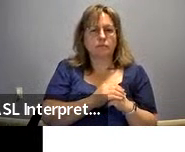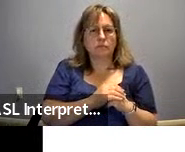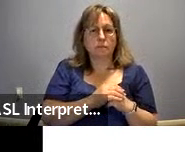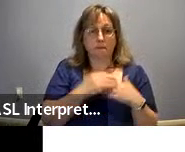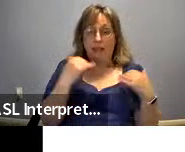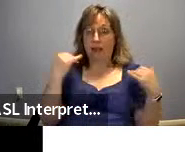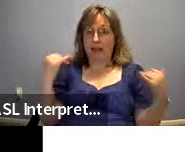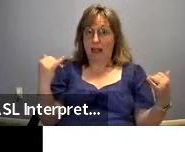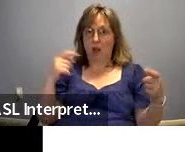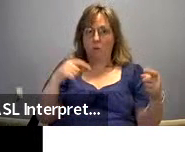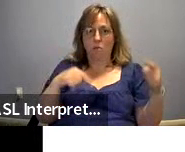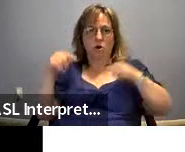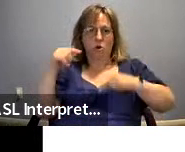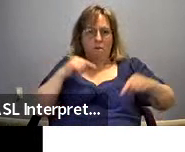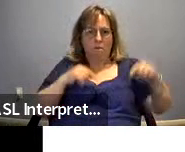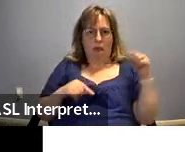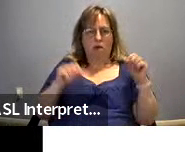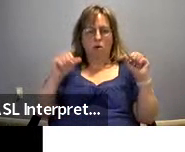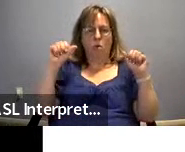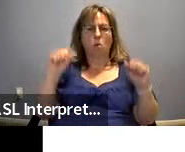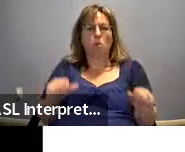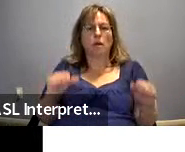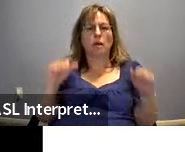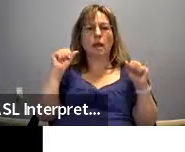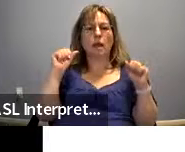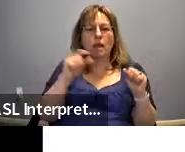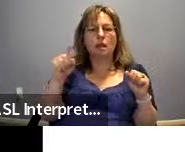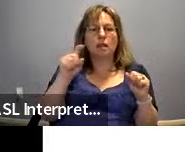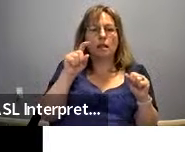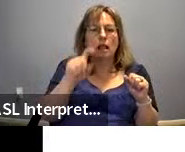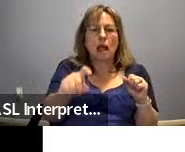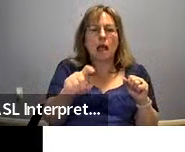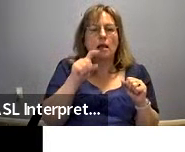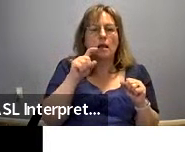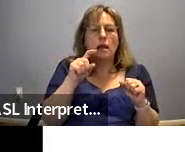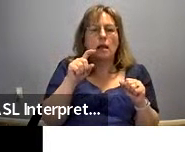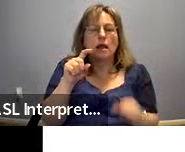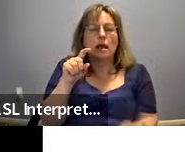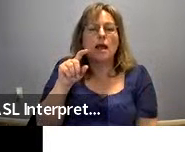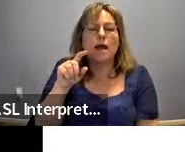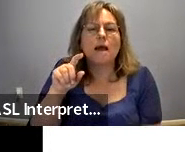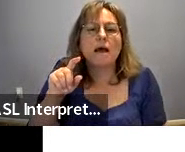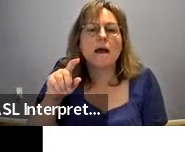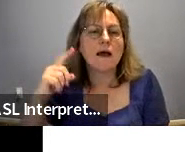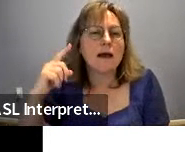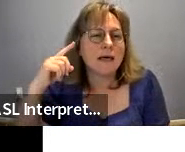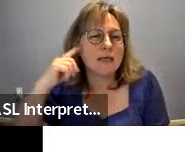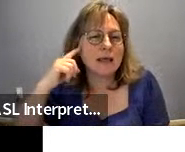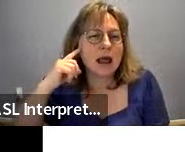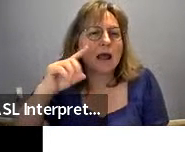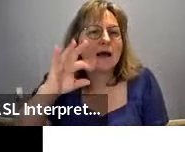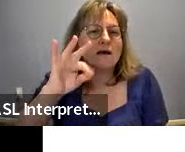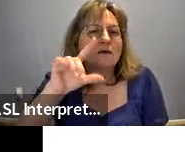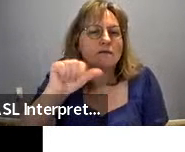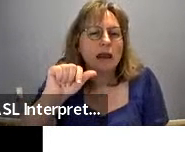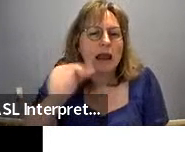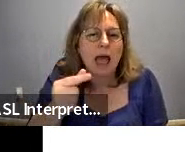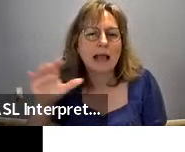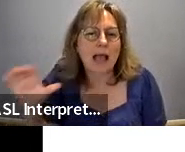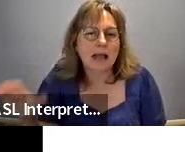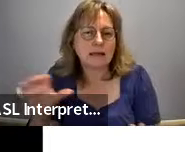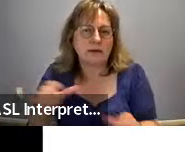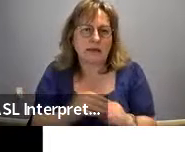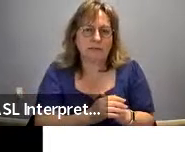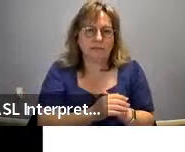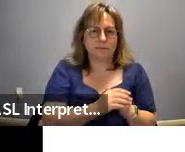Now, going back, we can select Flagged Activity. Flagged Activity will show us the things that were concerning to